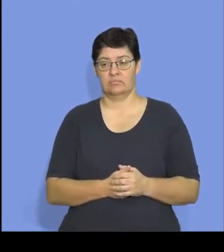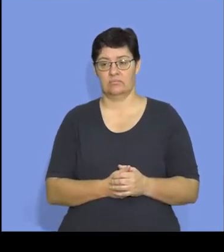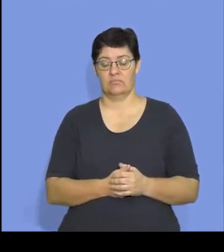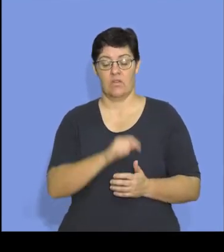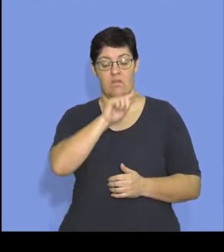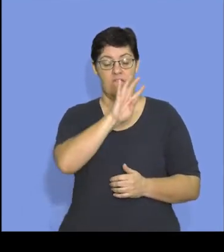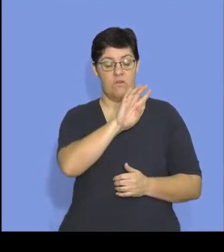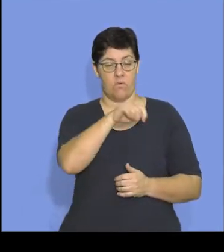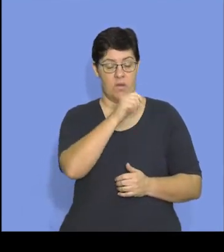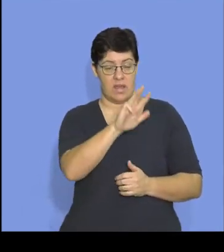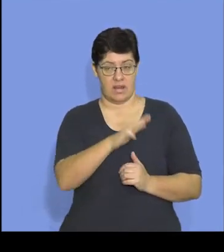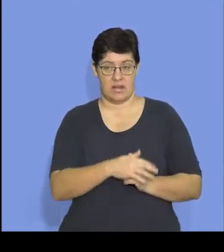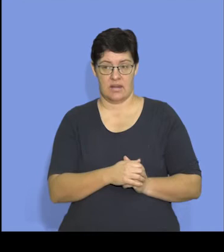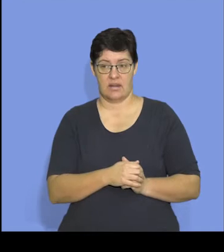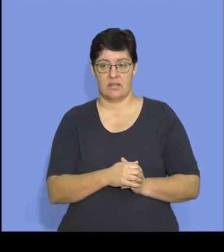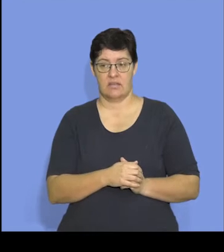4,9,